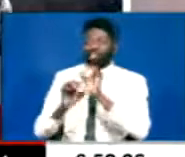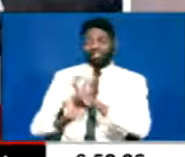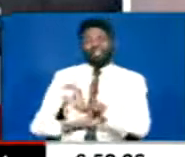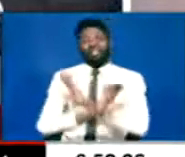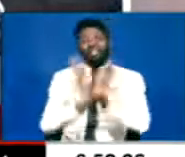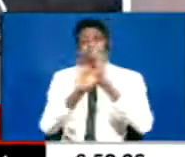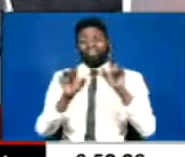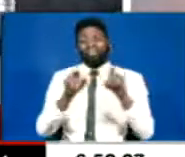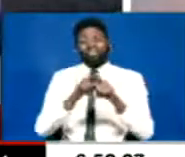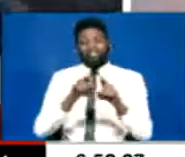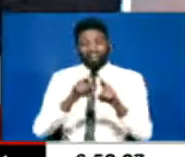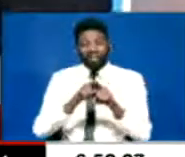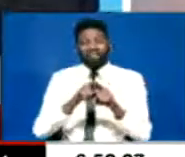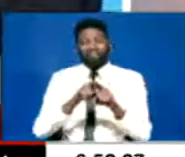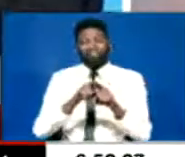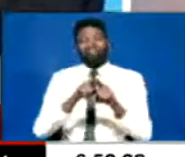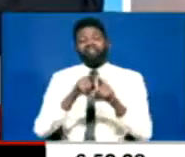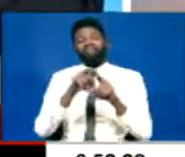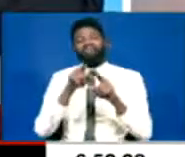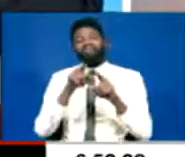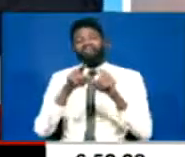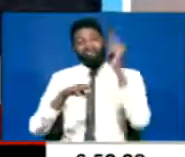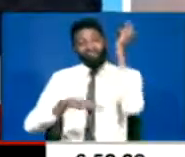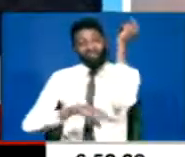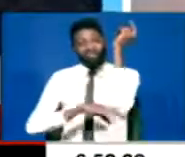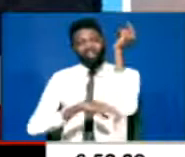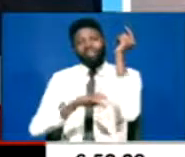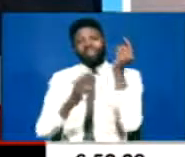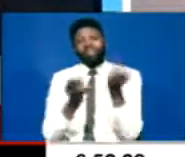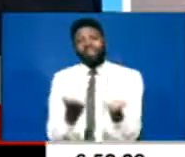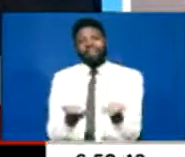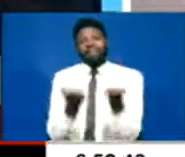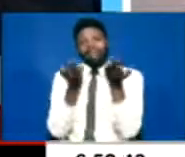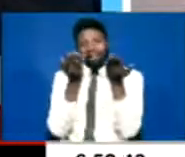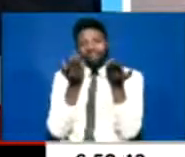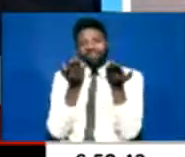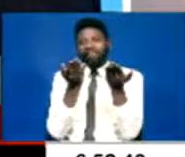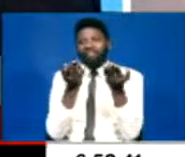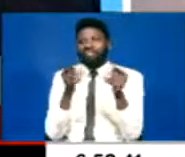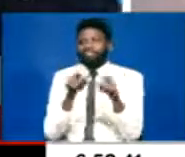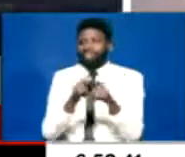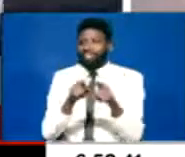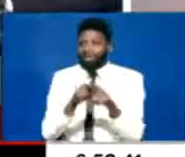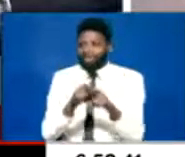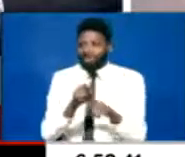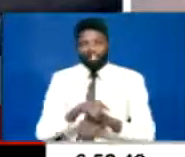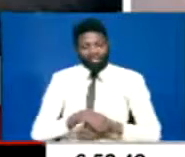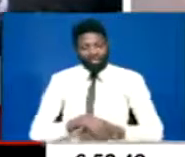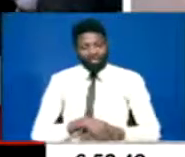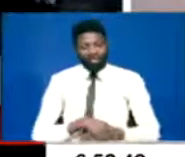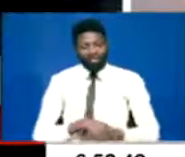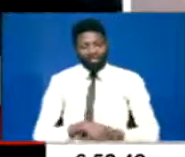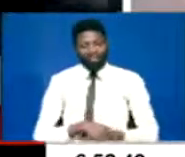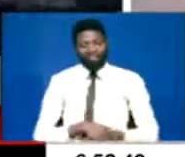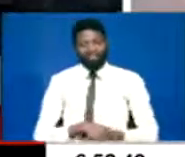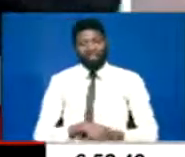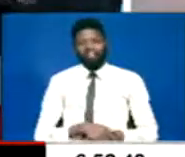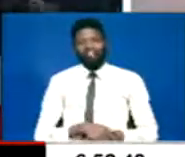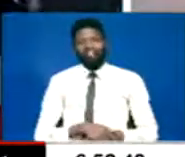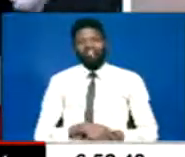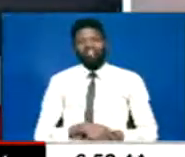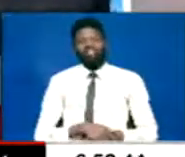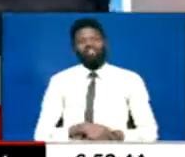political, bottom up. I mean, from representation. Exactly. From, you know,